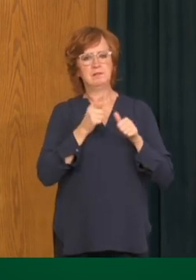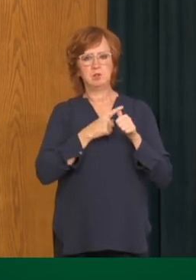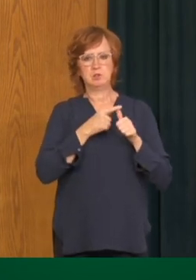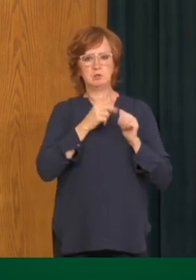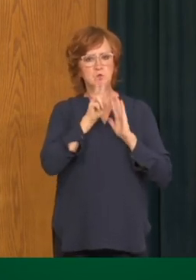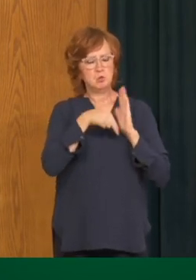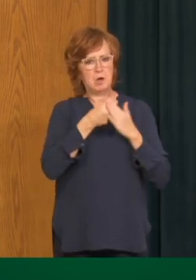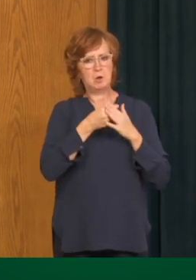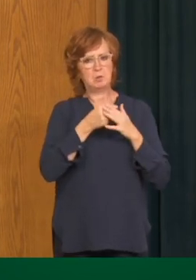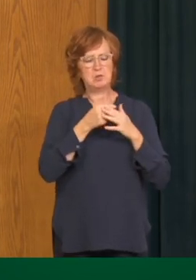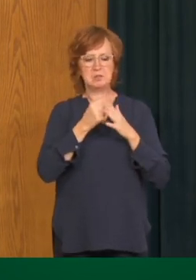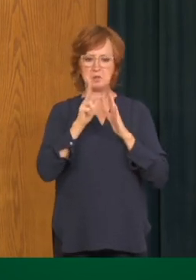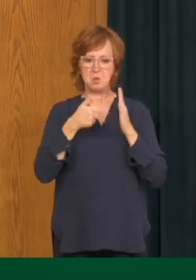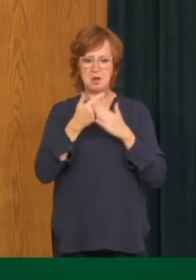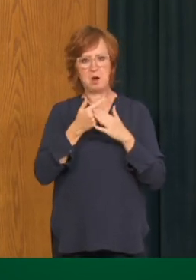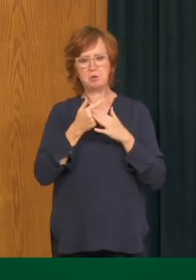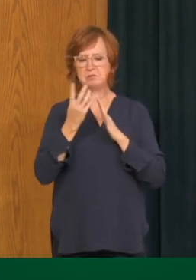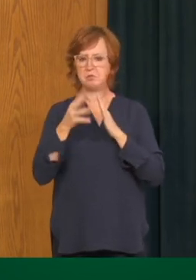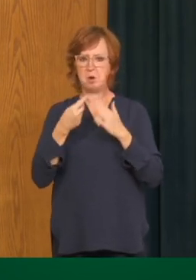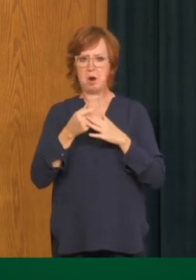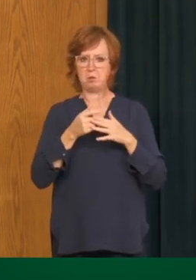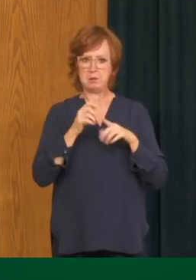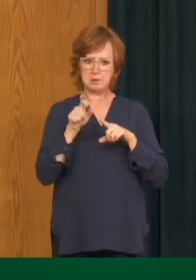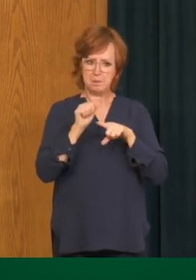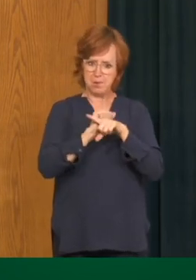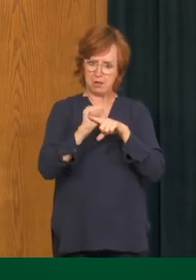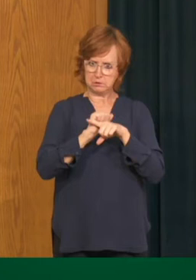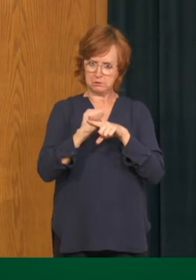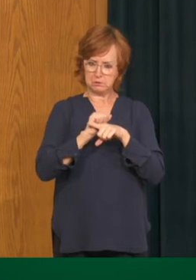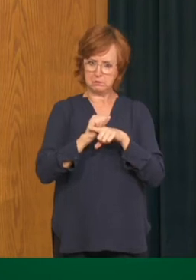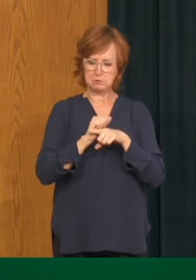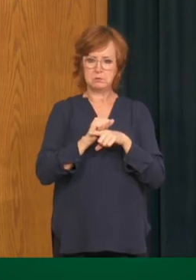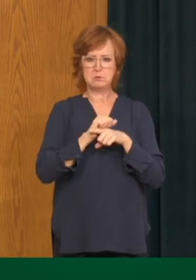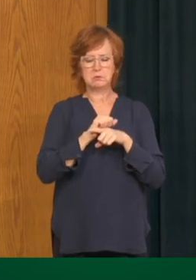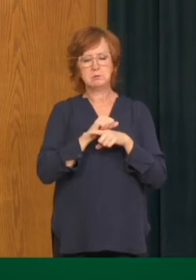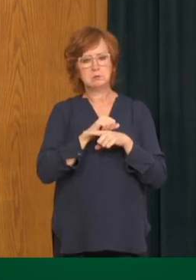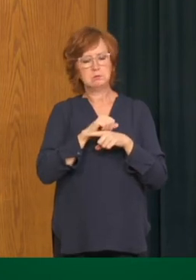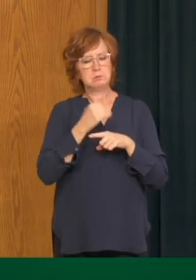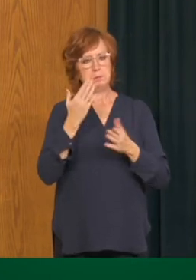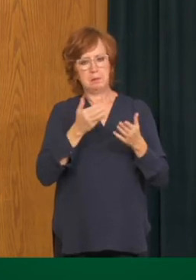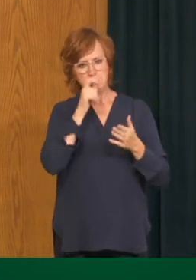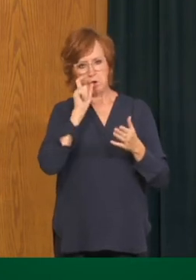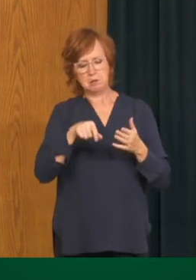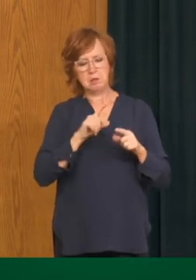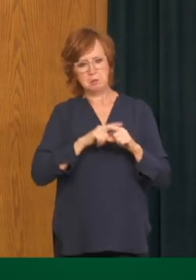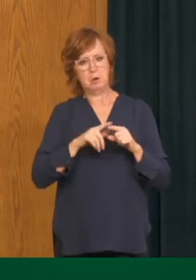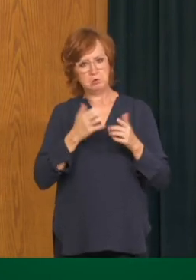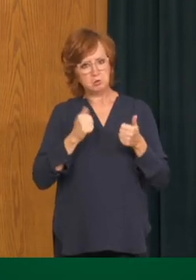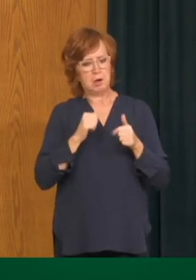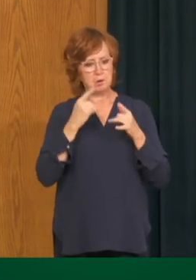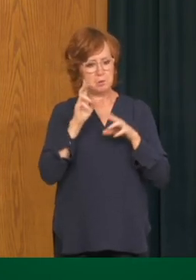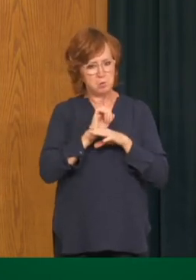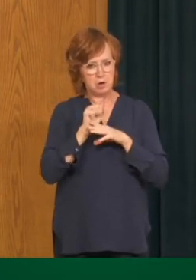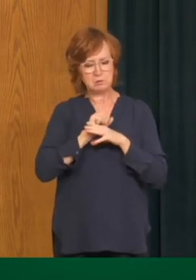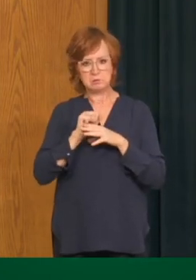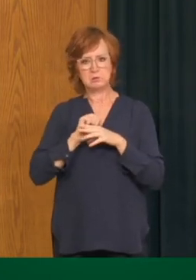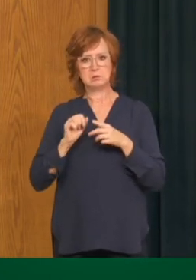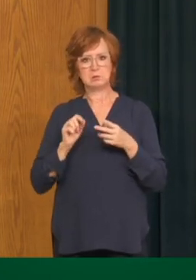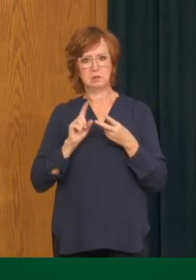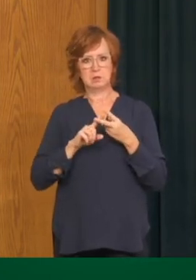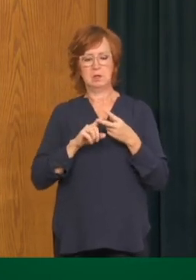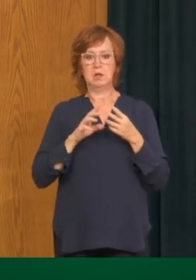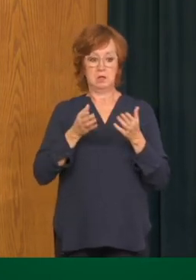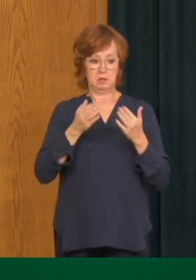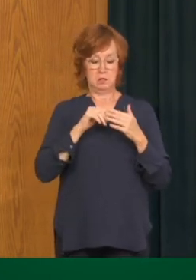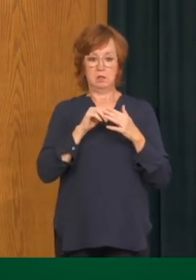if required. And similarly, we should all practice everything we've been doing and make sure our children practice that,